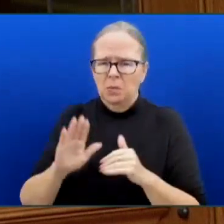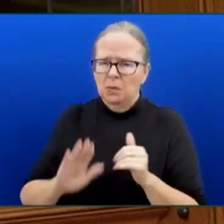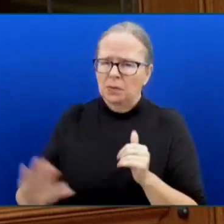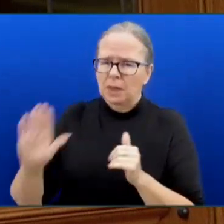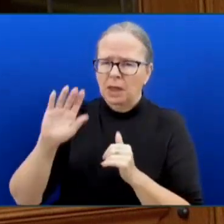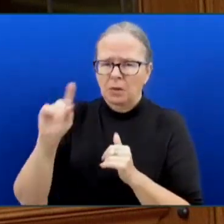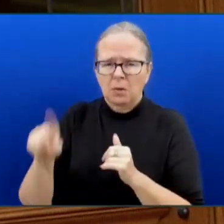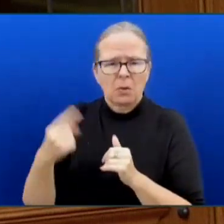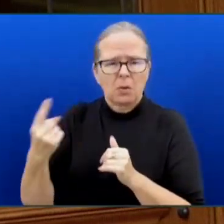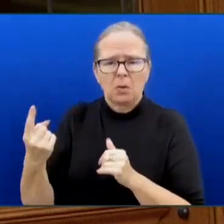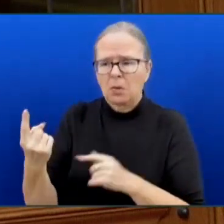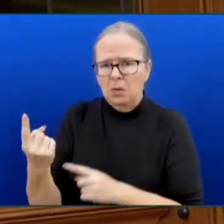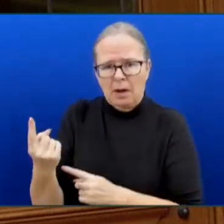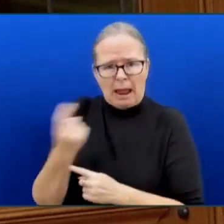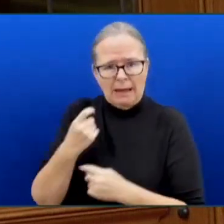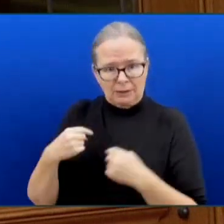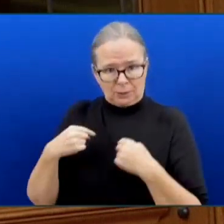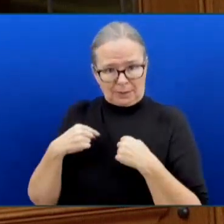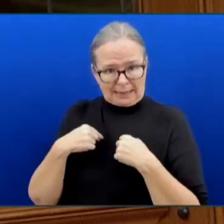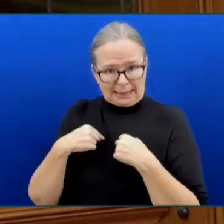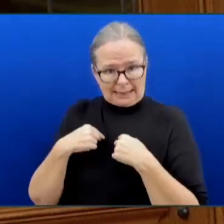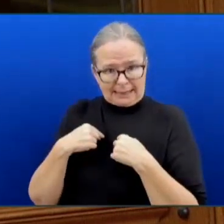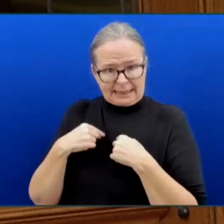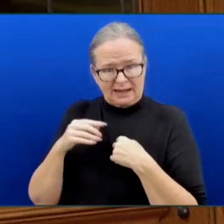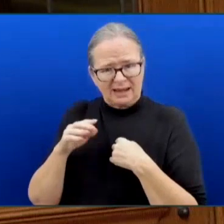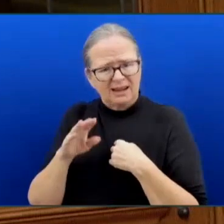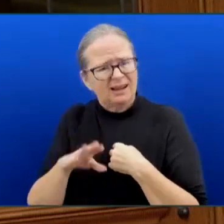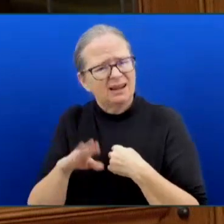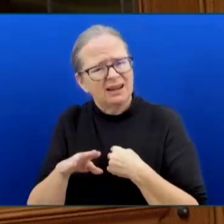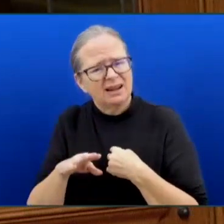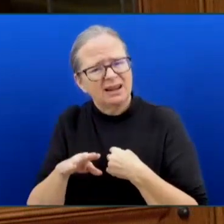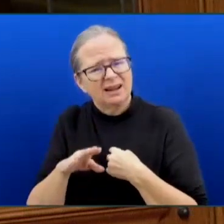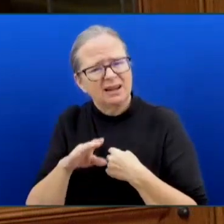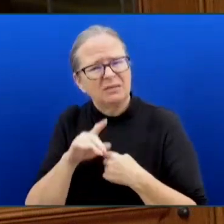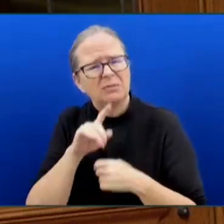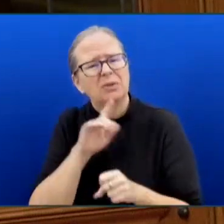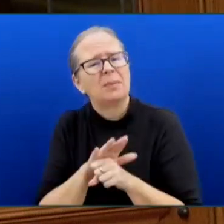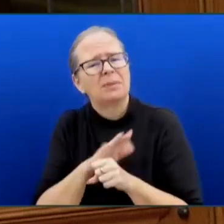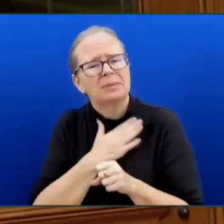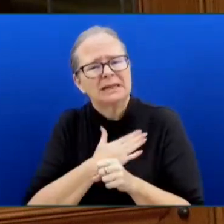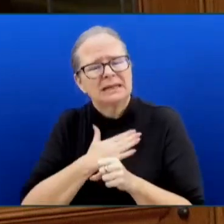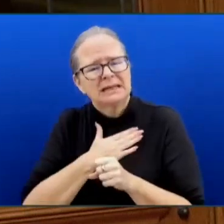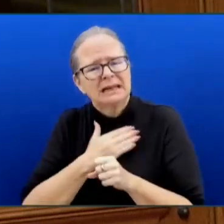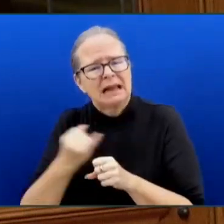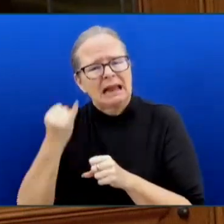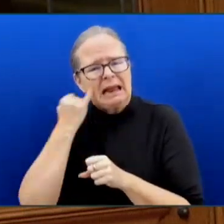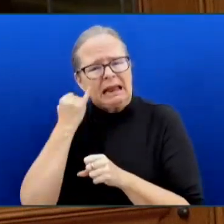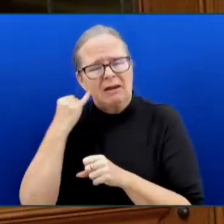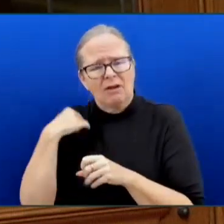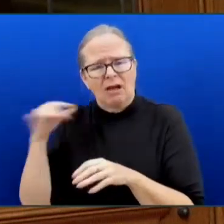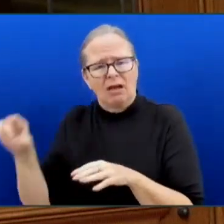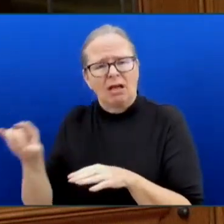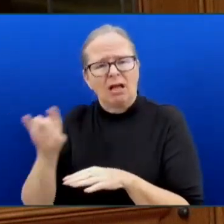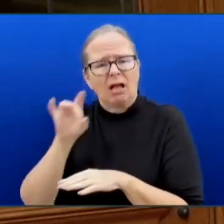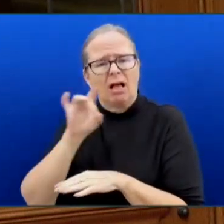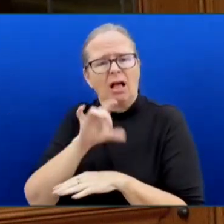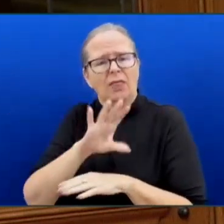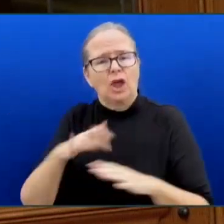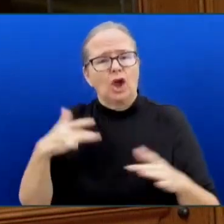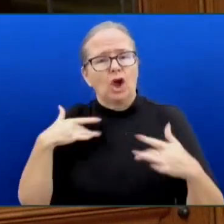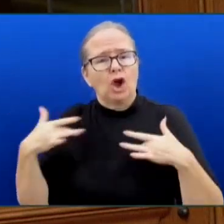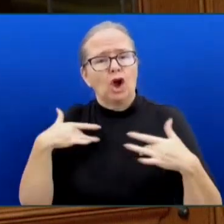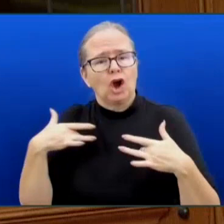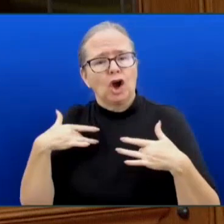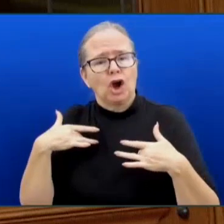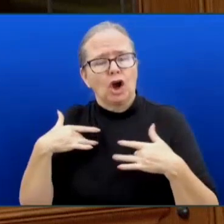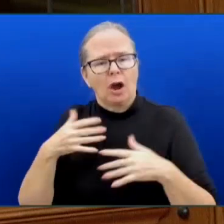not to use their names if I brought their concerns forward to this House. They were genuinely concerned